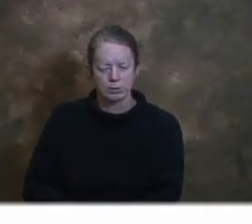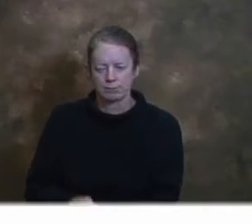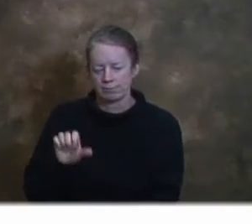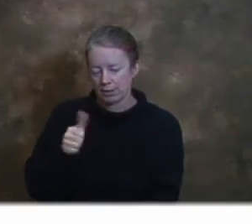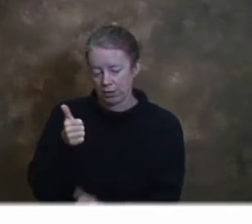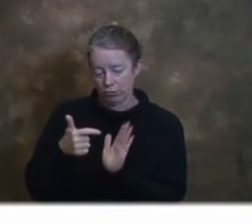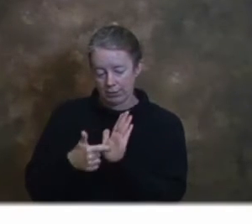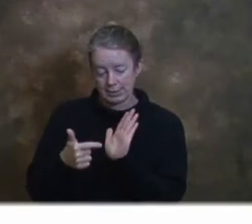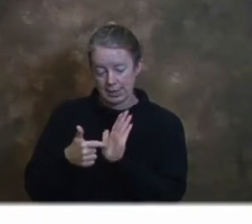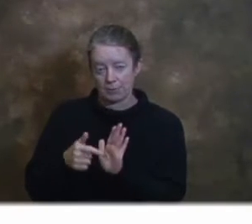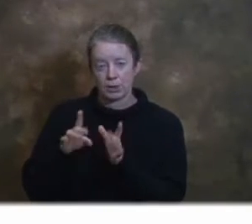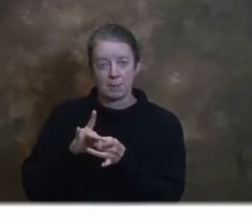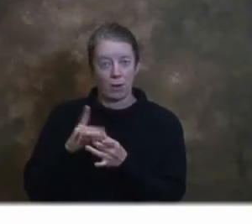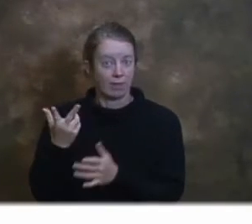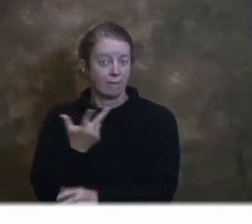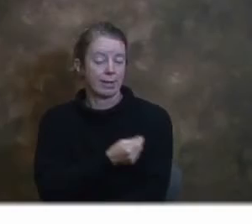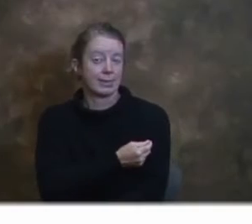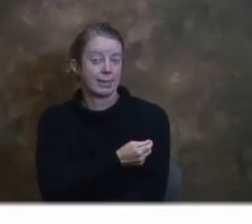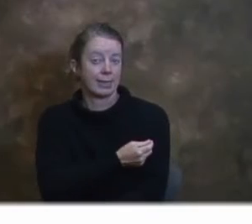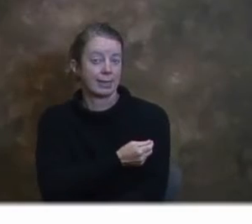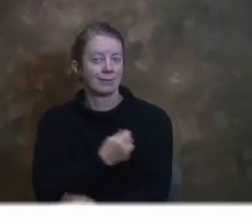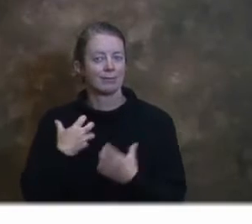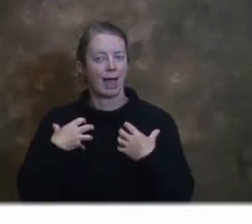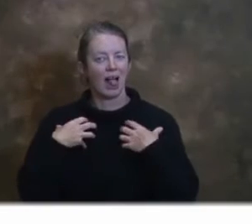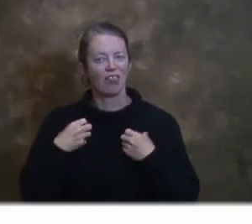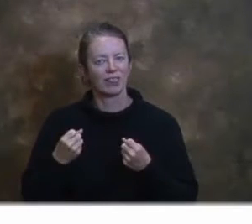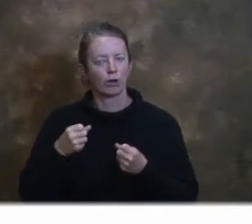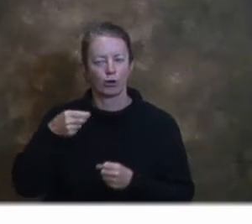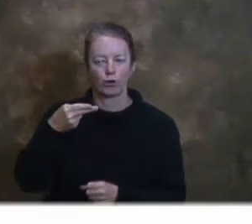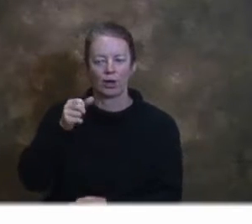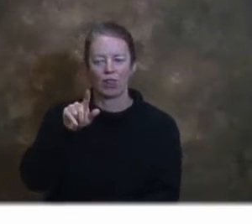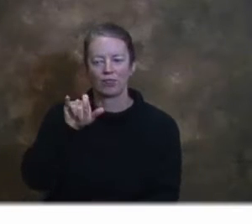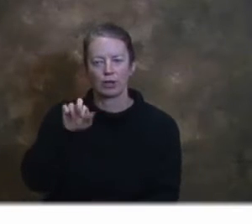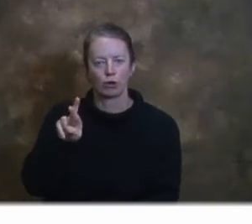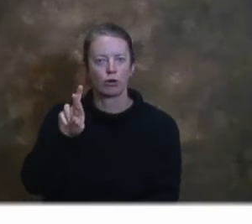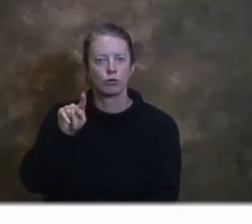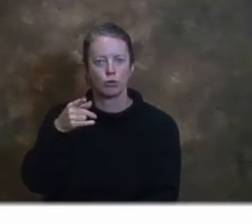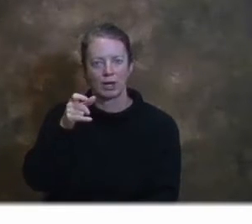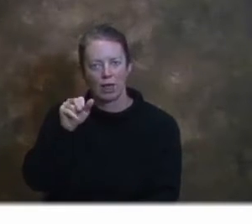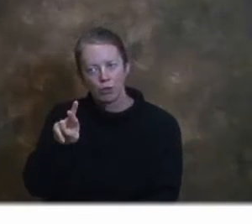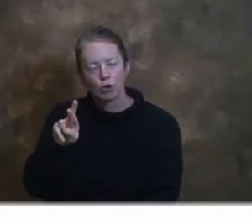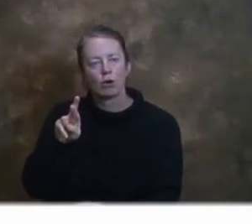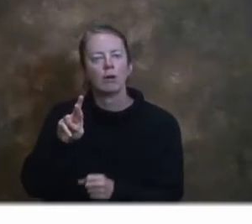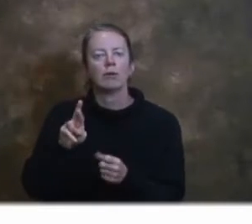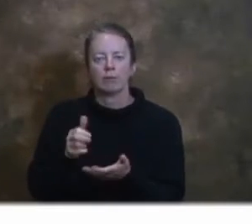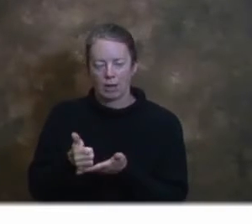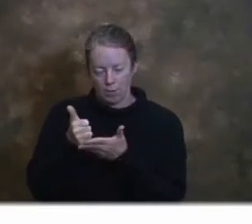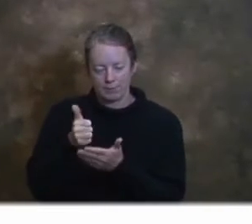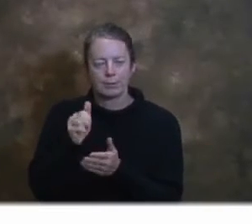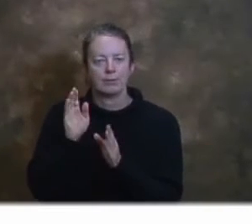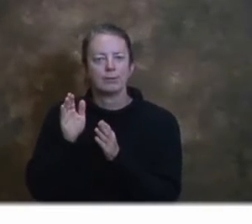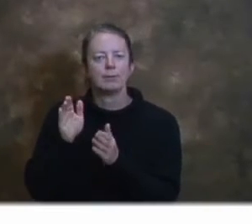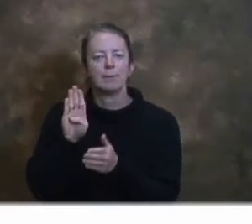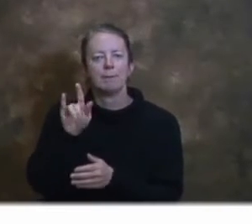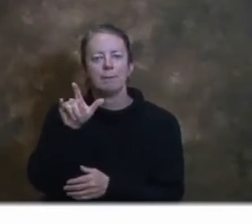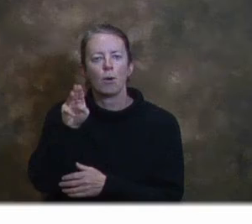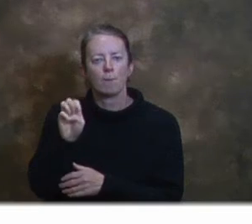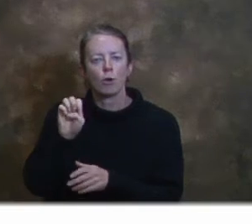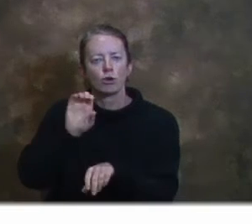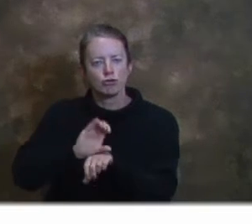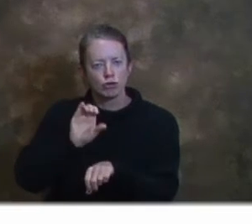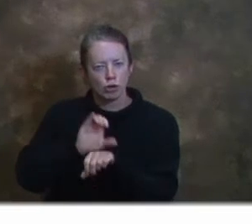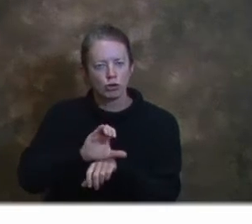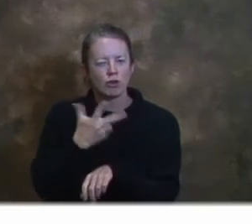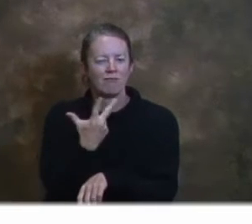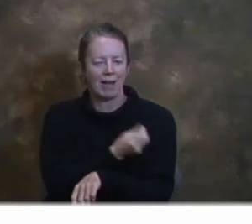example, this time on the vaccine side, Healthier Together was instrumental in the Biltmore Church vaccine outreach collaboration with